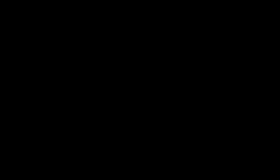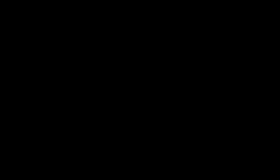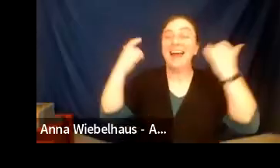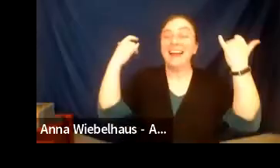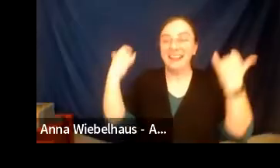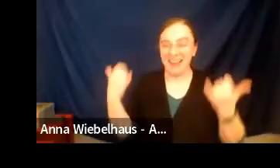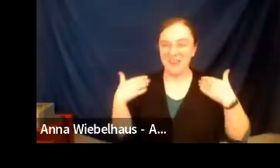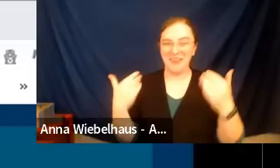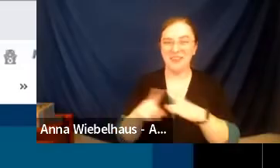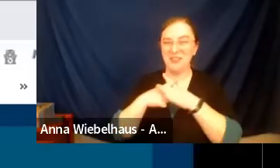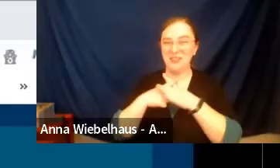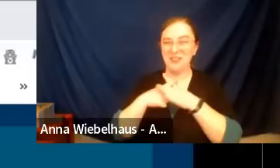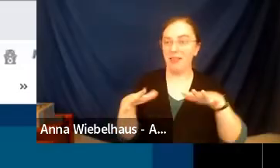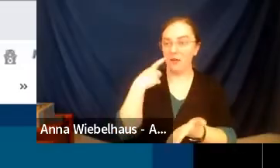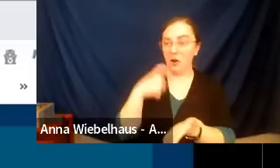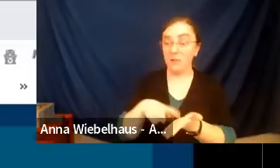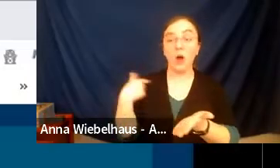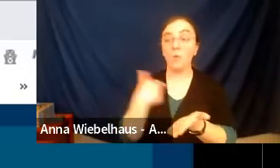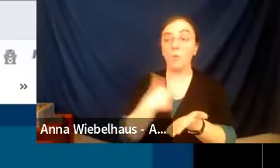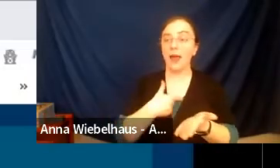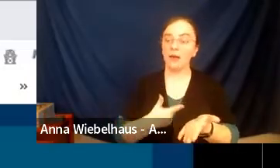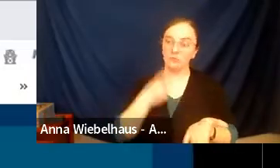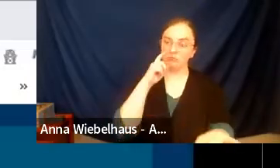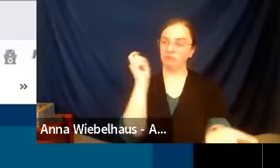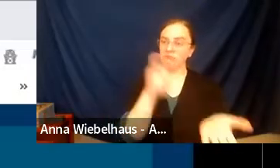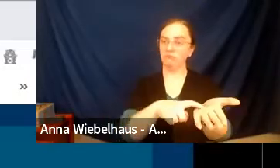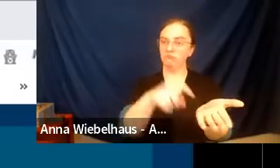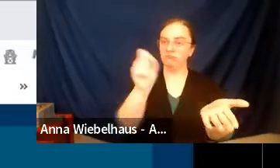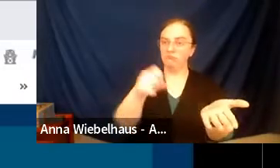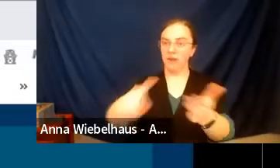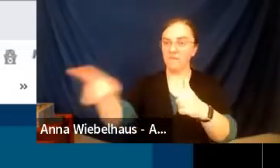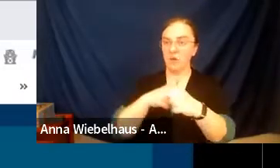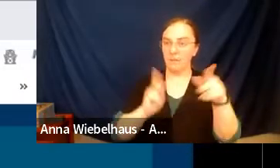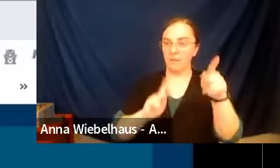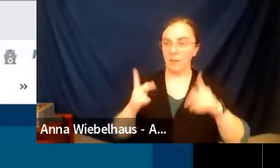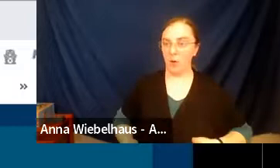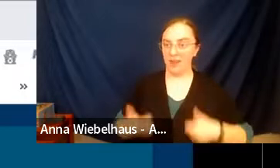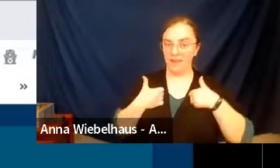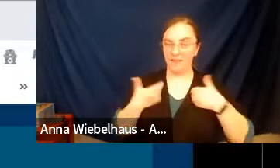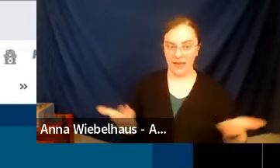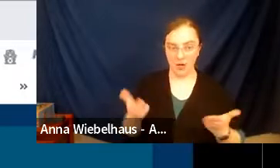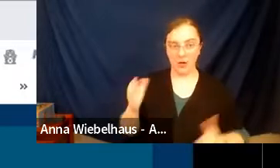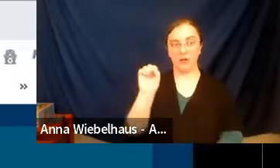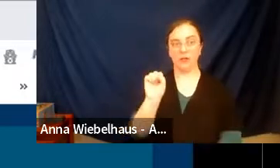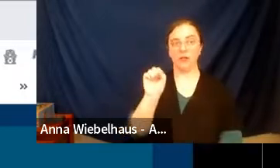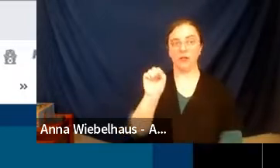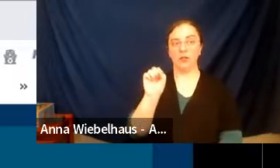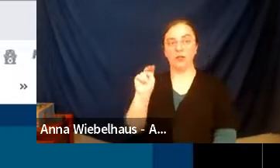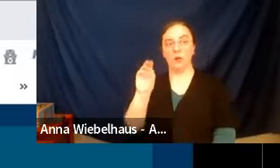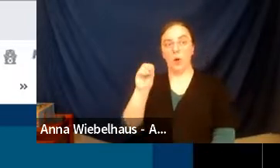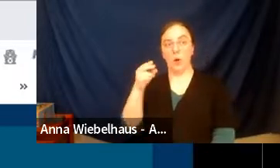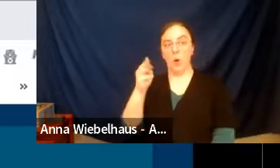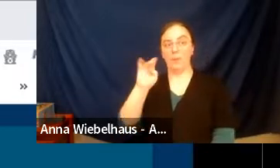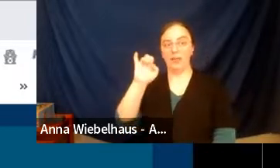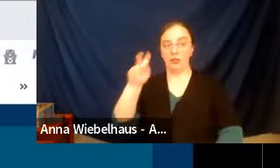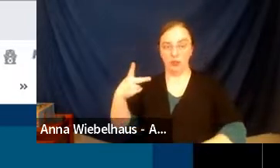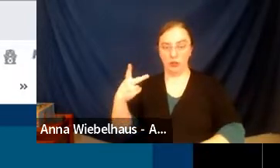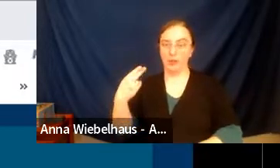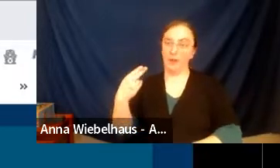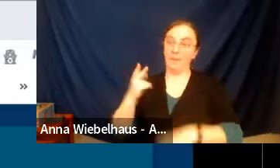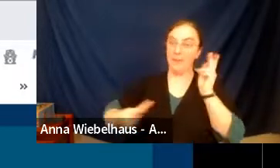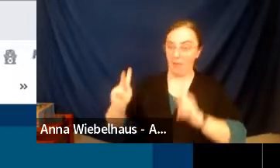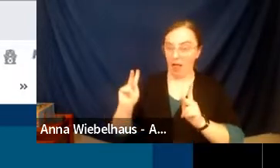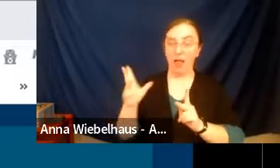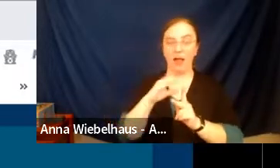again. We acknowledge the original inhabitants of this place, the Snohomish peoples, and their successors, the Tulalip tribes, who since time immemorial